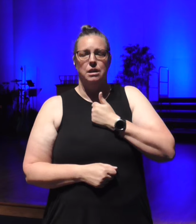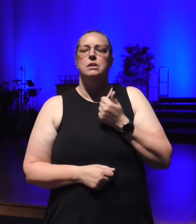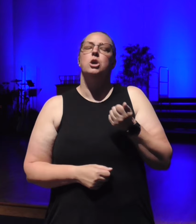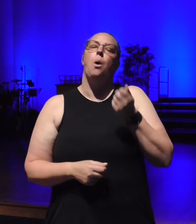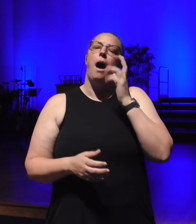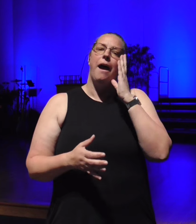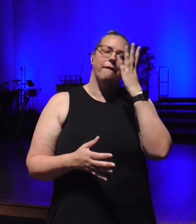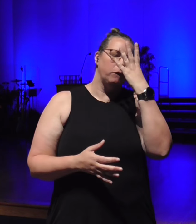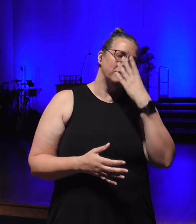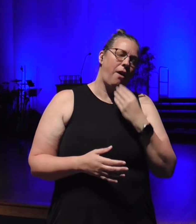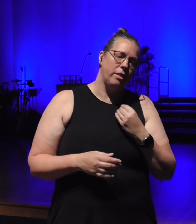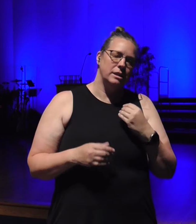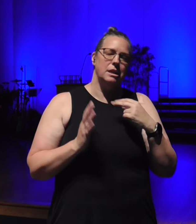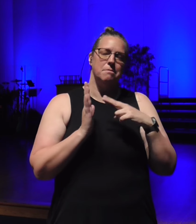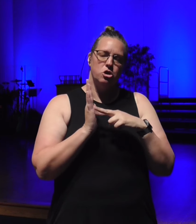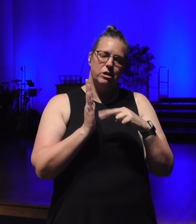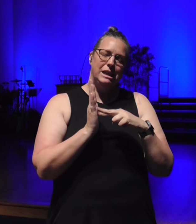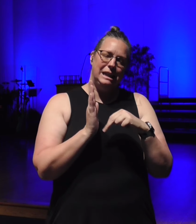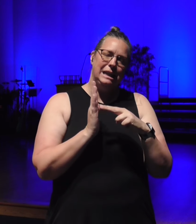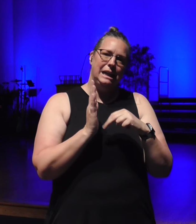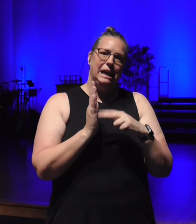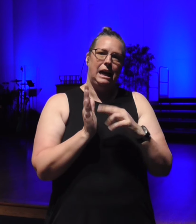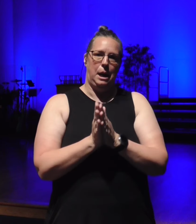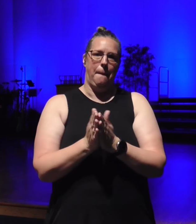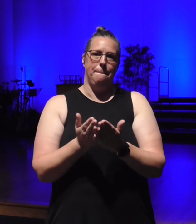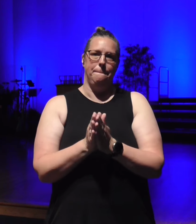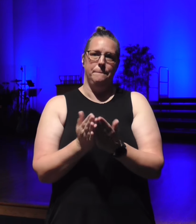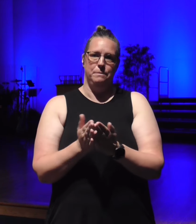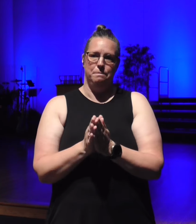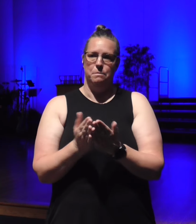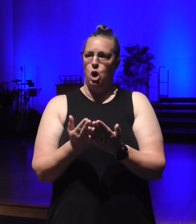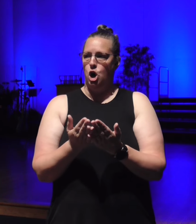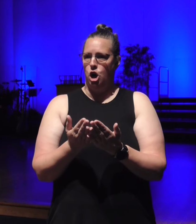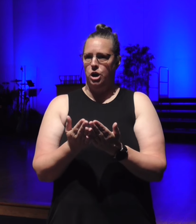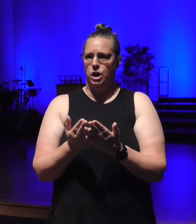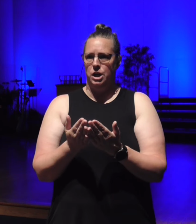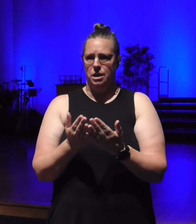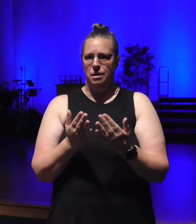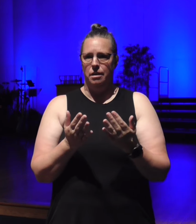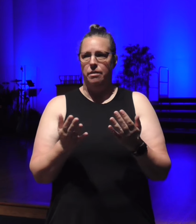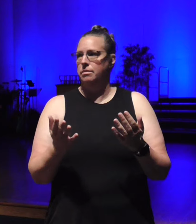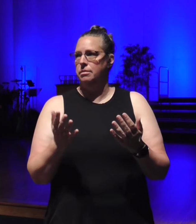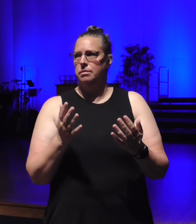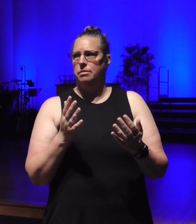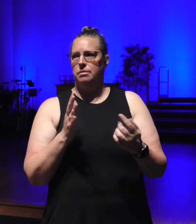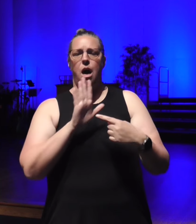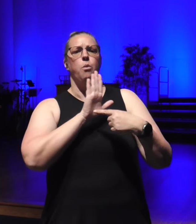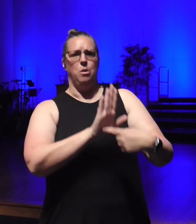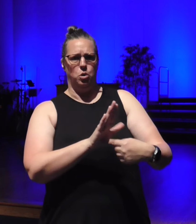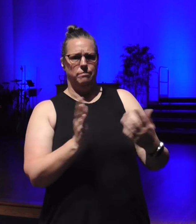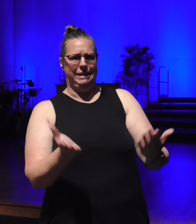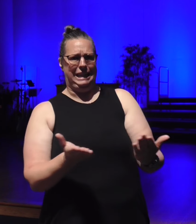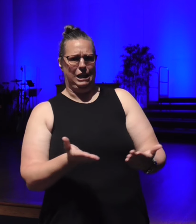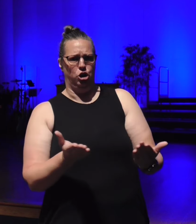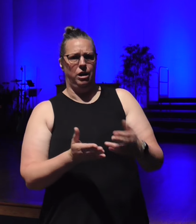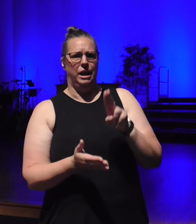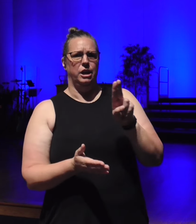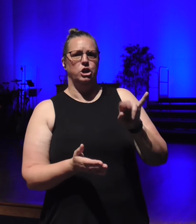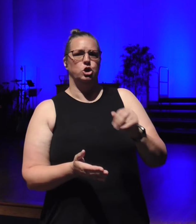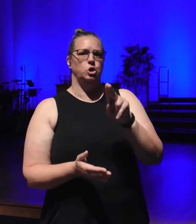book Guided by Lauren Lynn Jackson. It's featured in our June book club here. And she was telling the story of